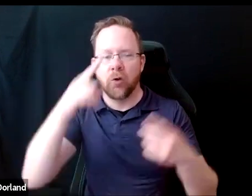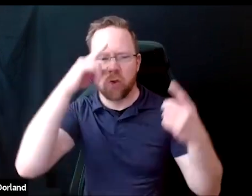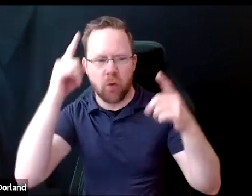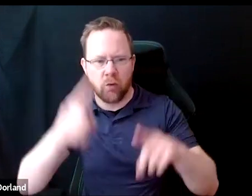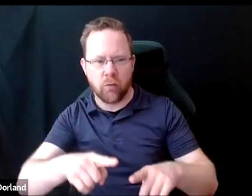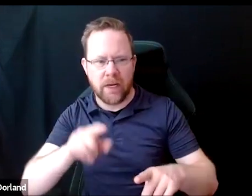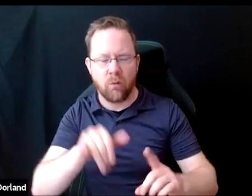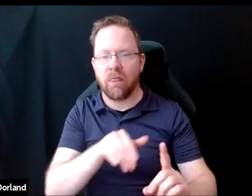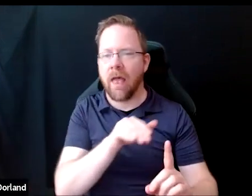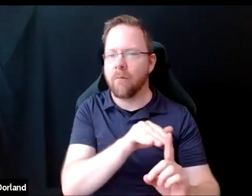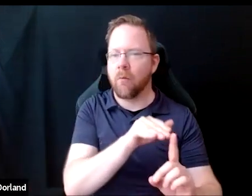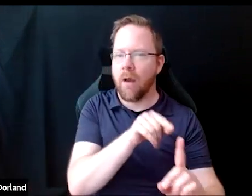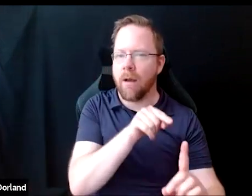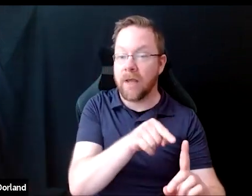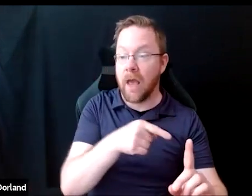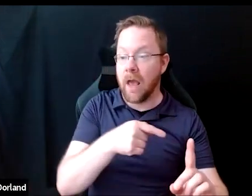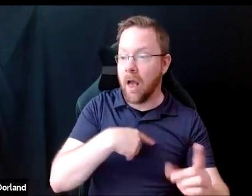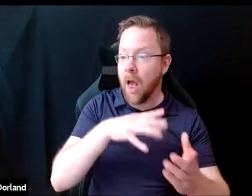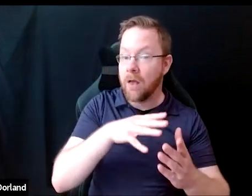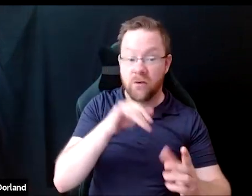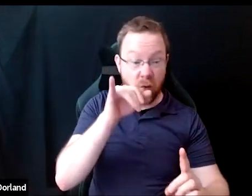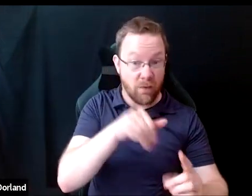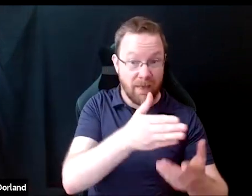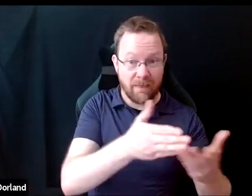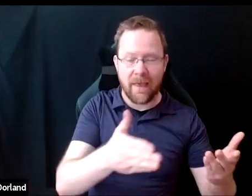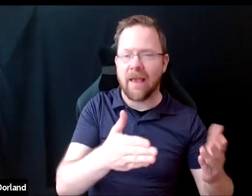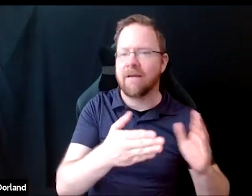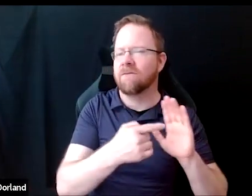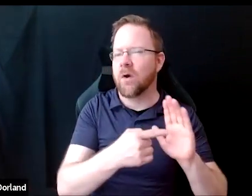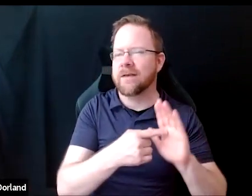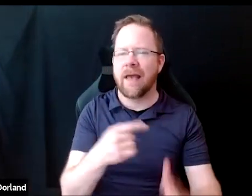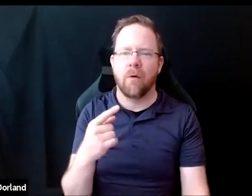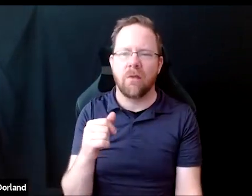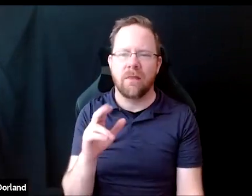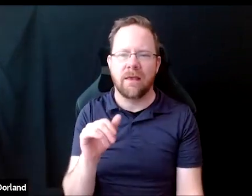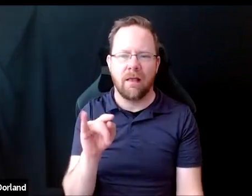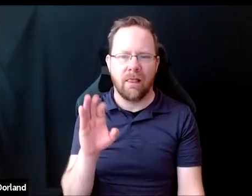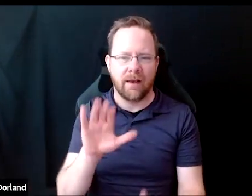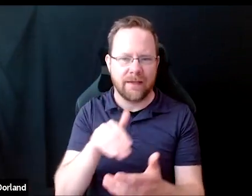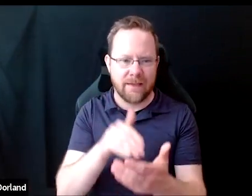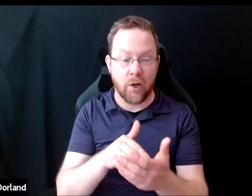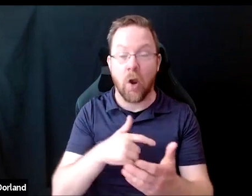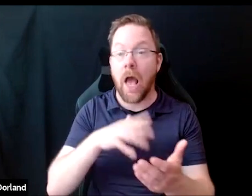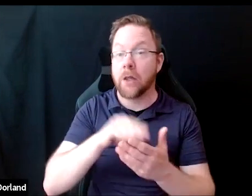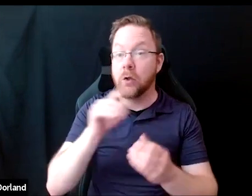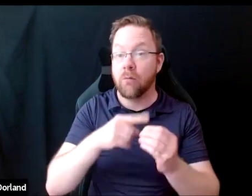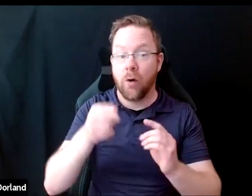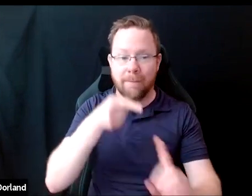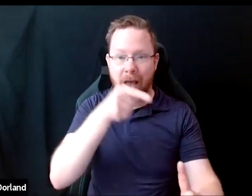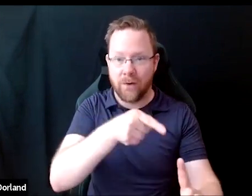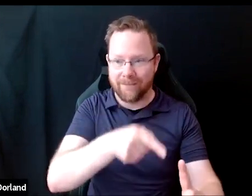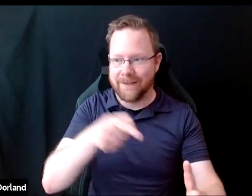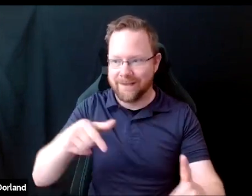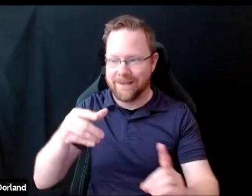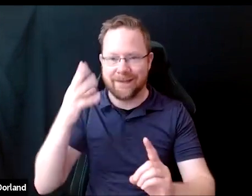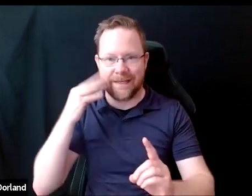I learned more about this object, for instance, in our case, the galactic center, through this experience. And we asked them to rate on a